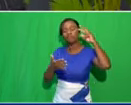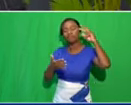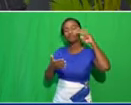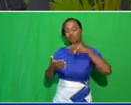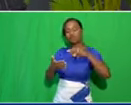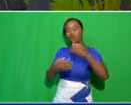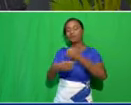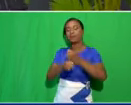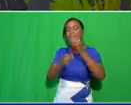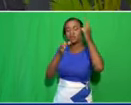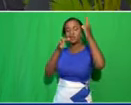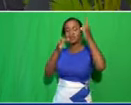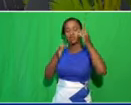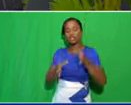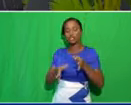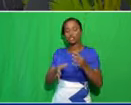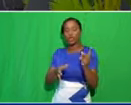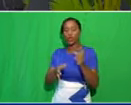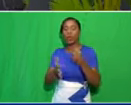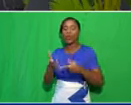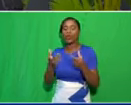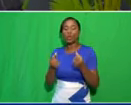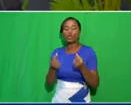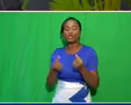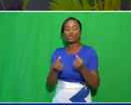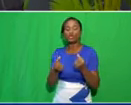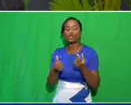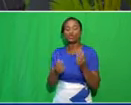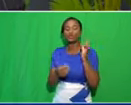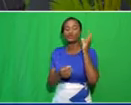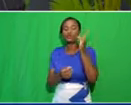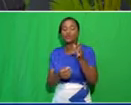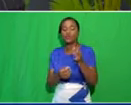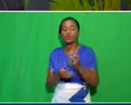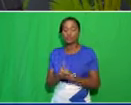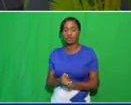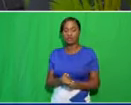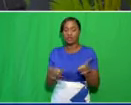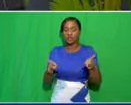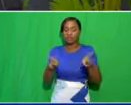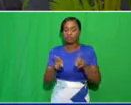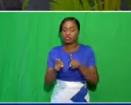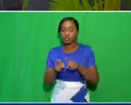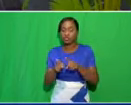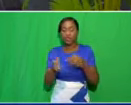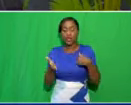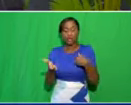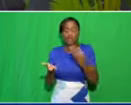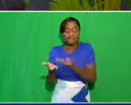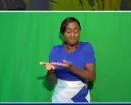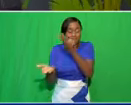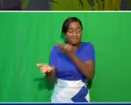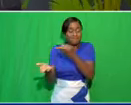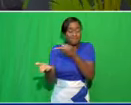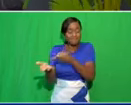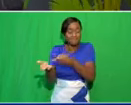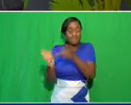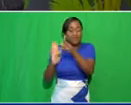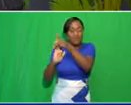make the decision where they want to go. But we've also crafted some pure evidence-based